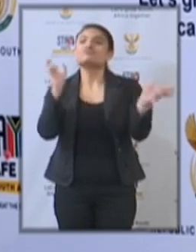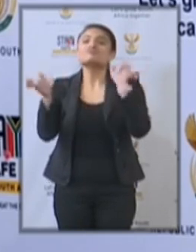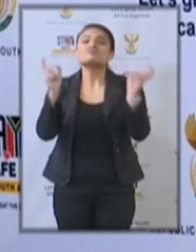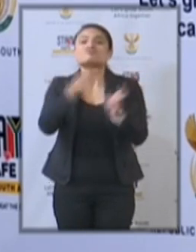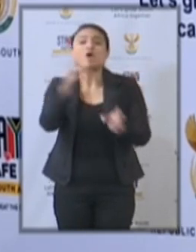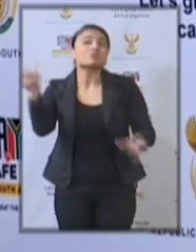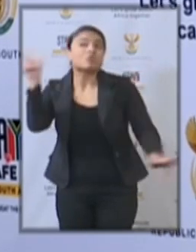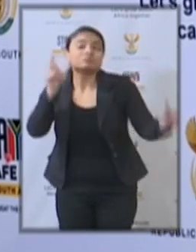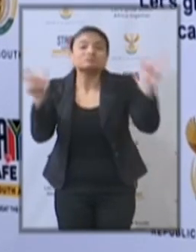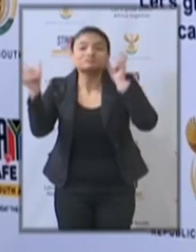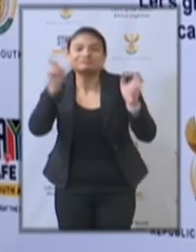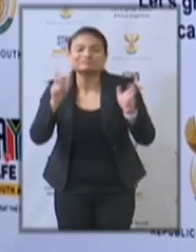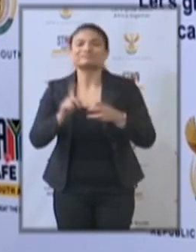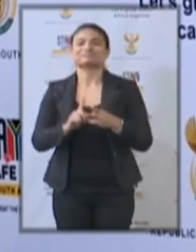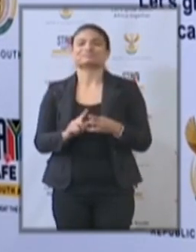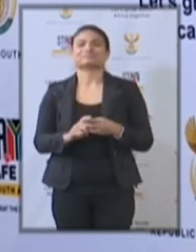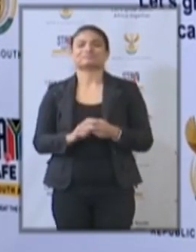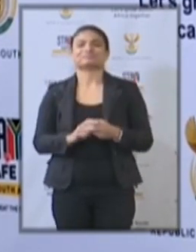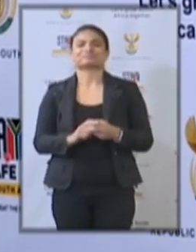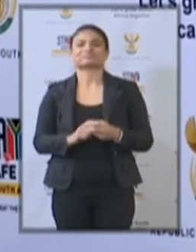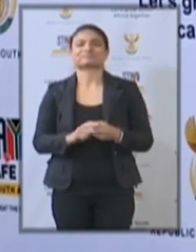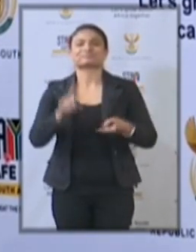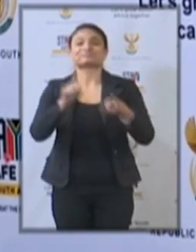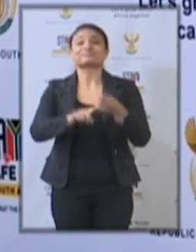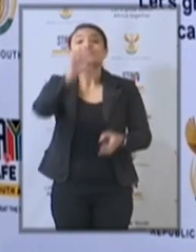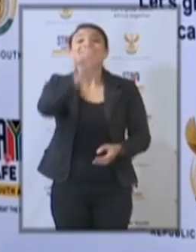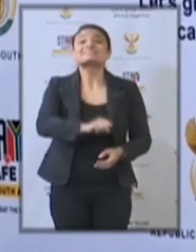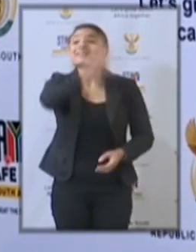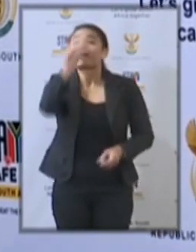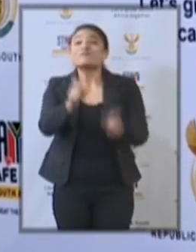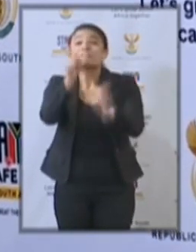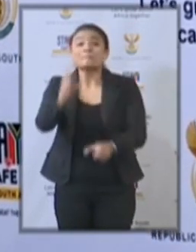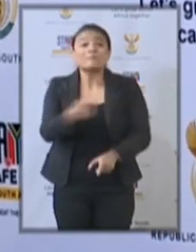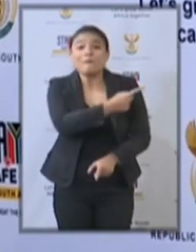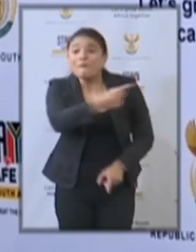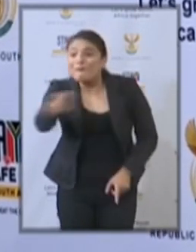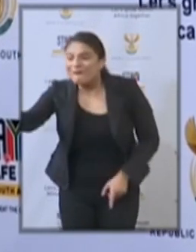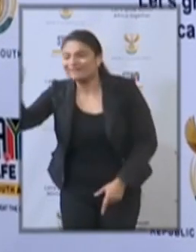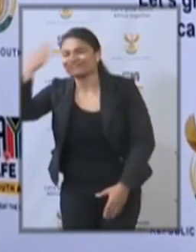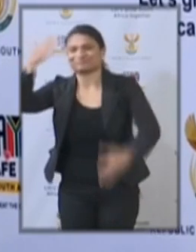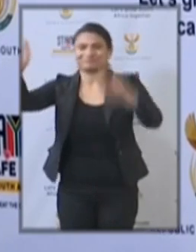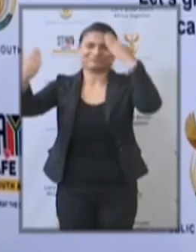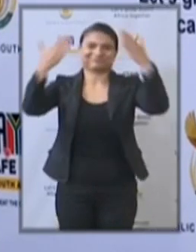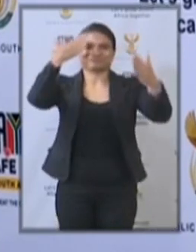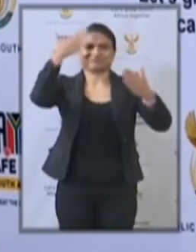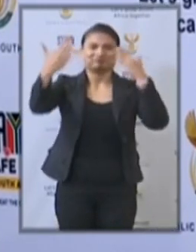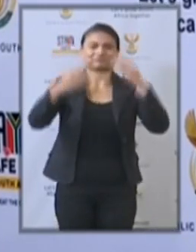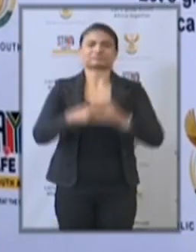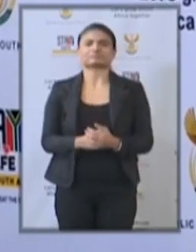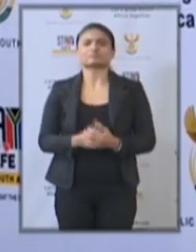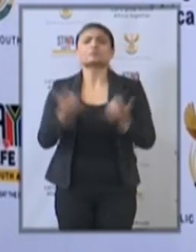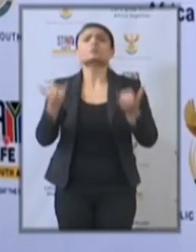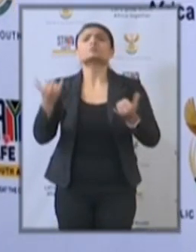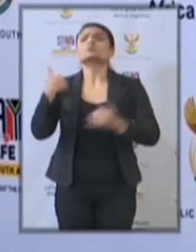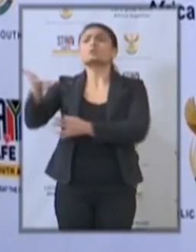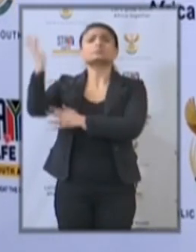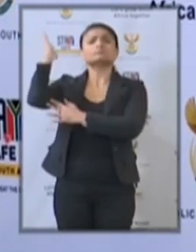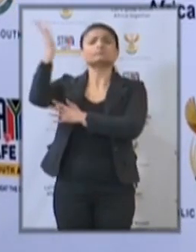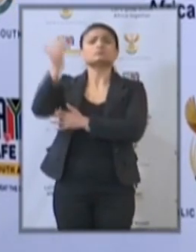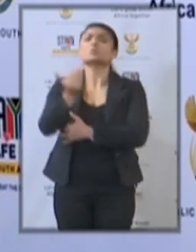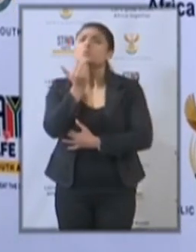Good morning to everybody in South Africa. We are going to have a briefing by the Minister of Higher